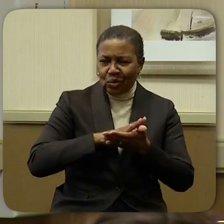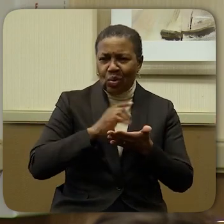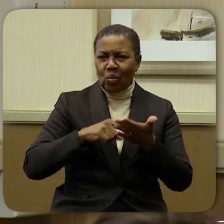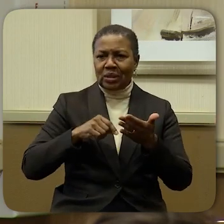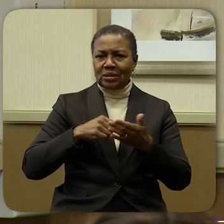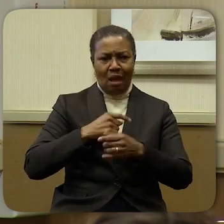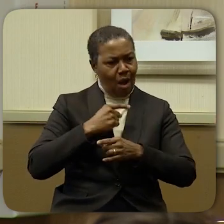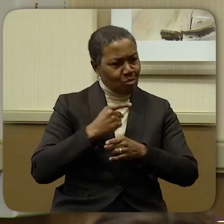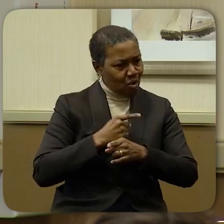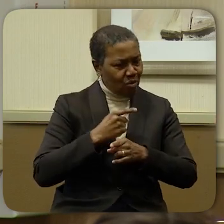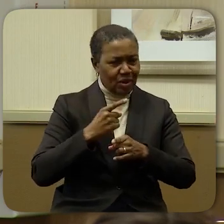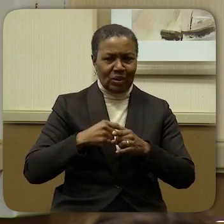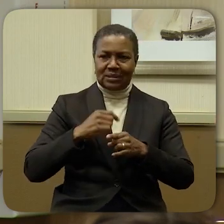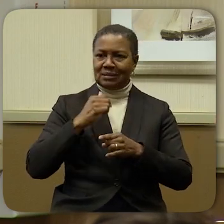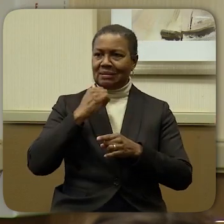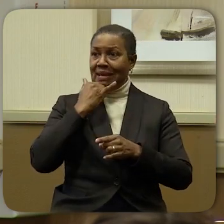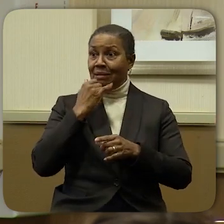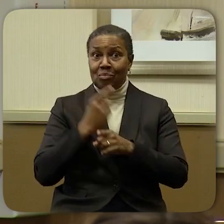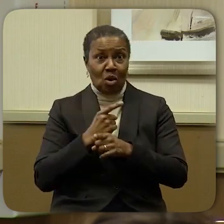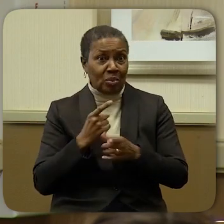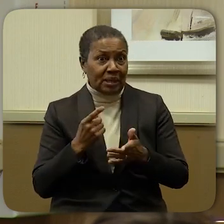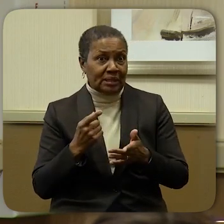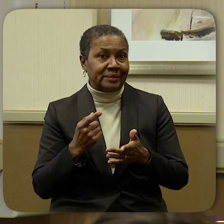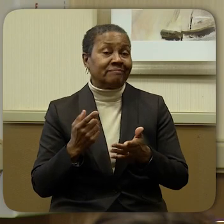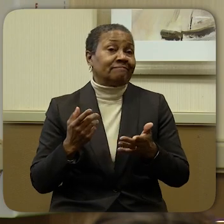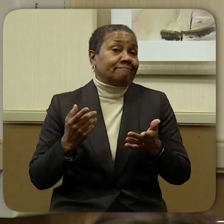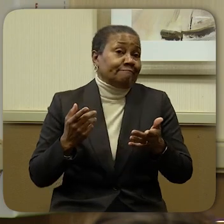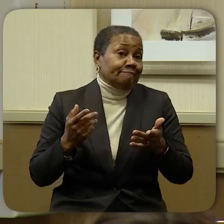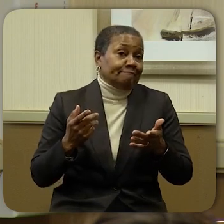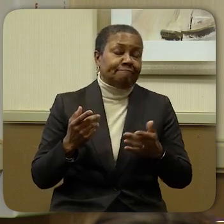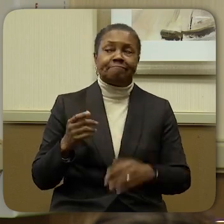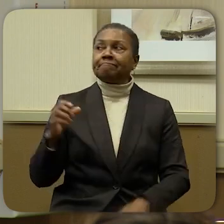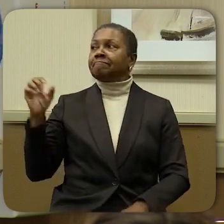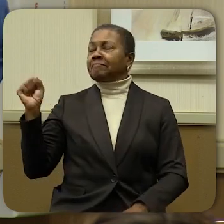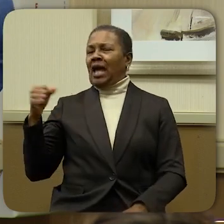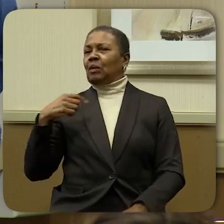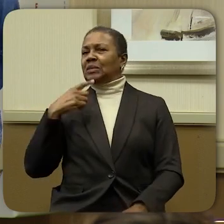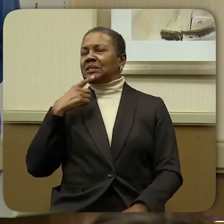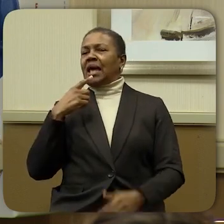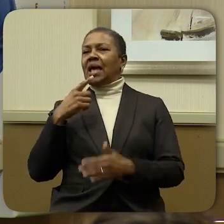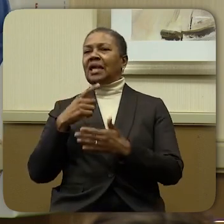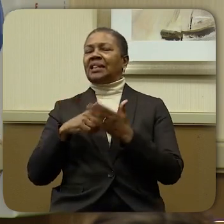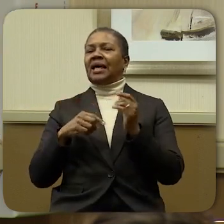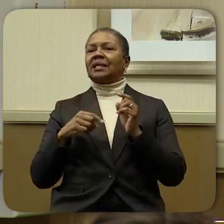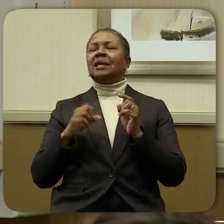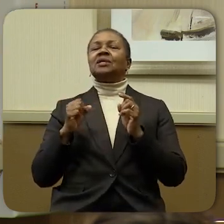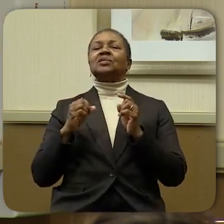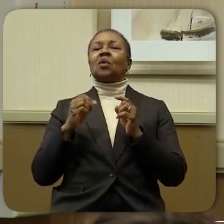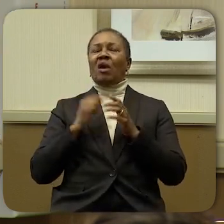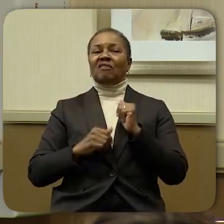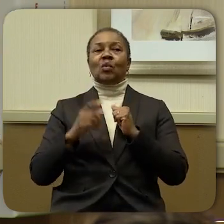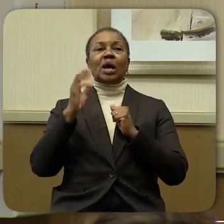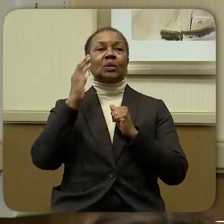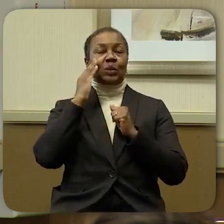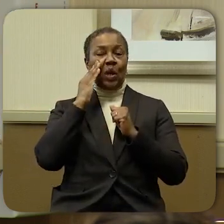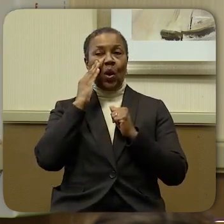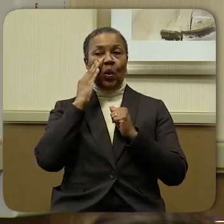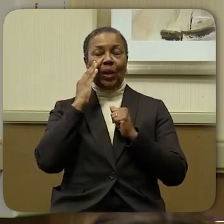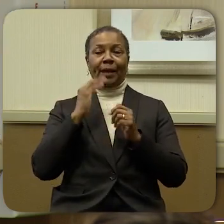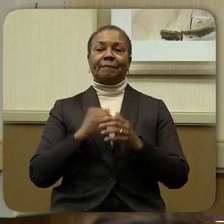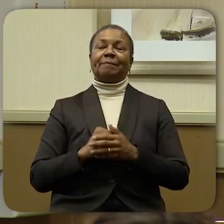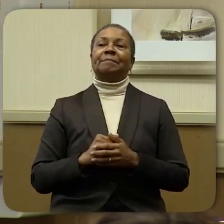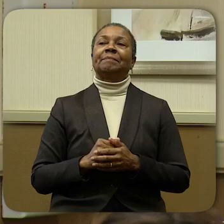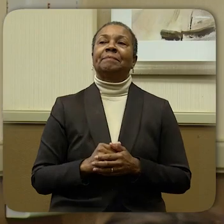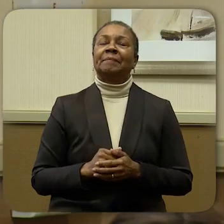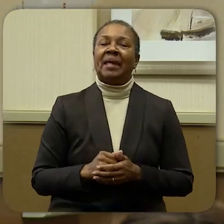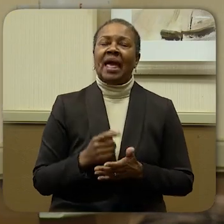appropriate responses, you know, it's difficult sometimes. Yeah. So I'll repeat back that, and so that everyone who's watching can hear